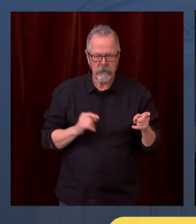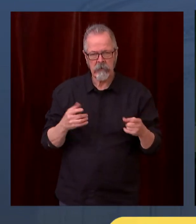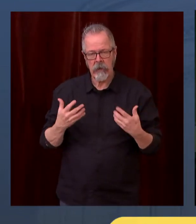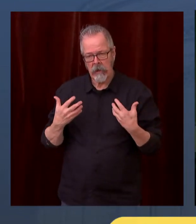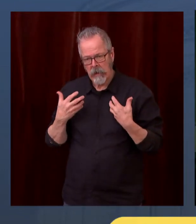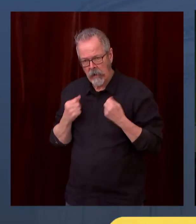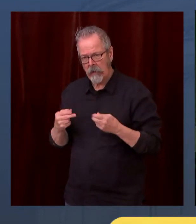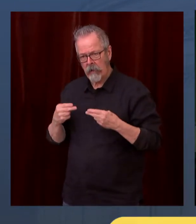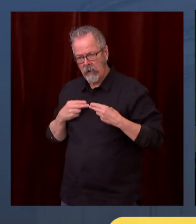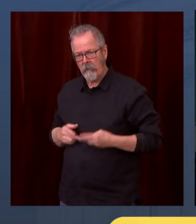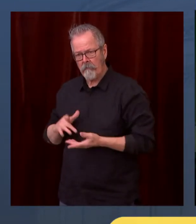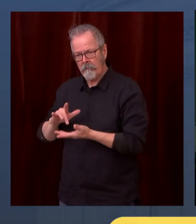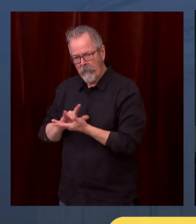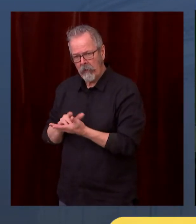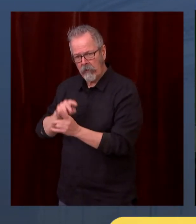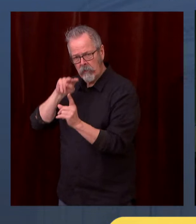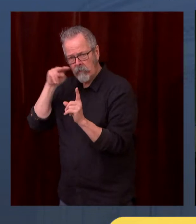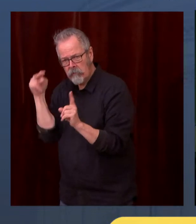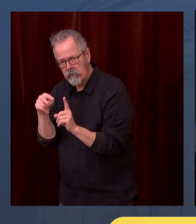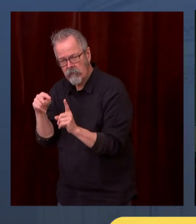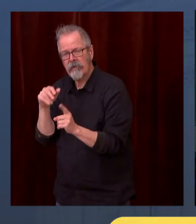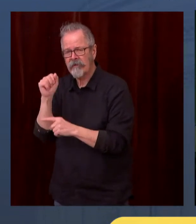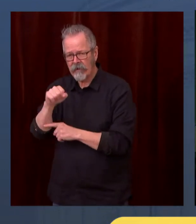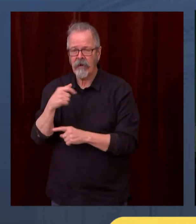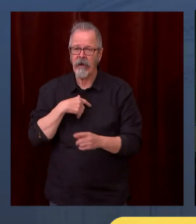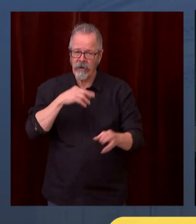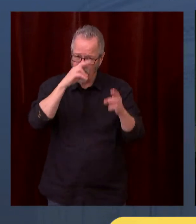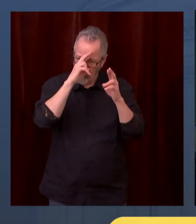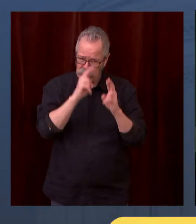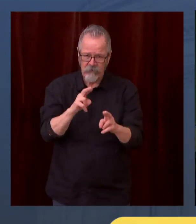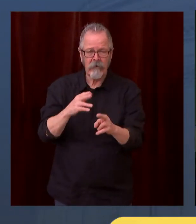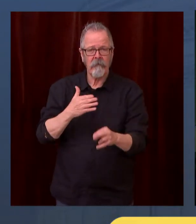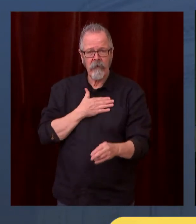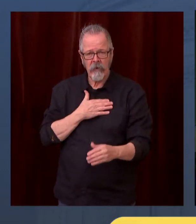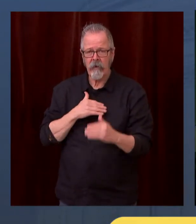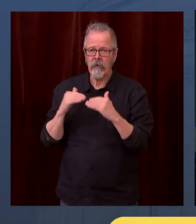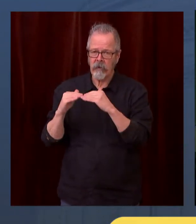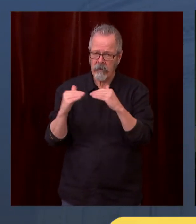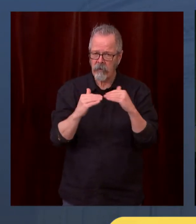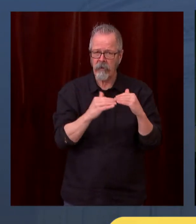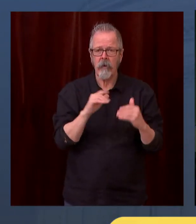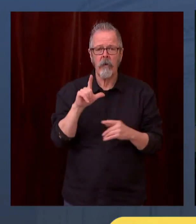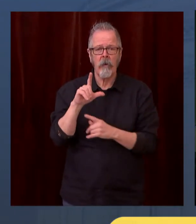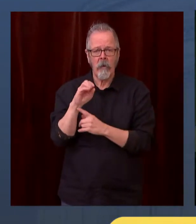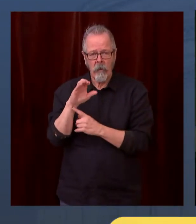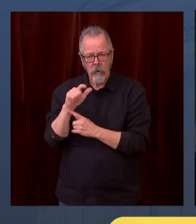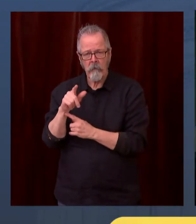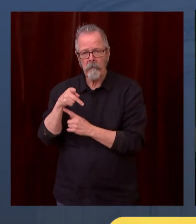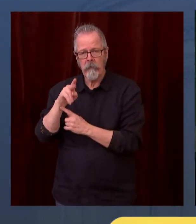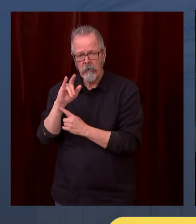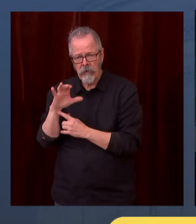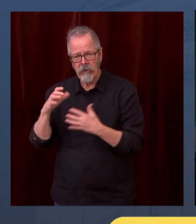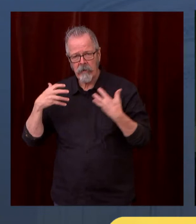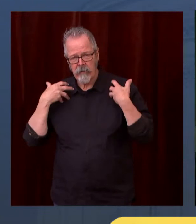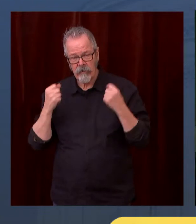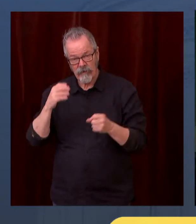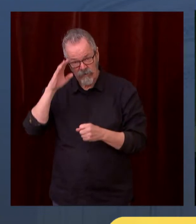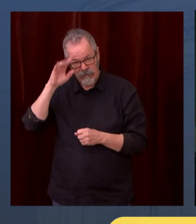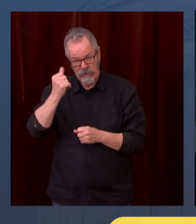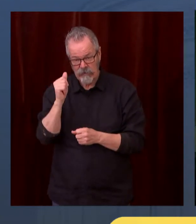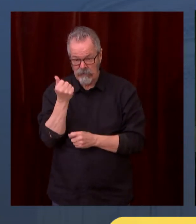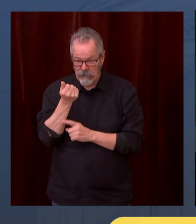while absolutely I respect my colleagues in local public health systems, as you know, I've been for 18 years at the local public